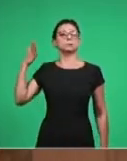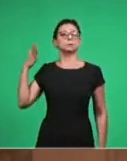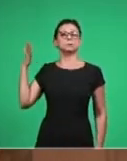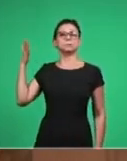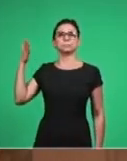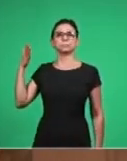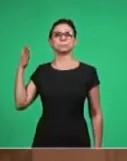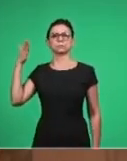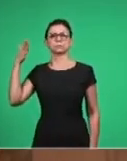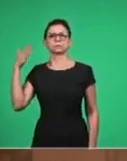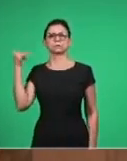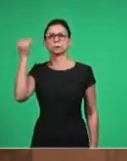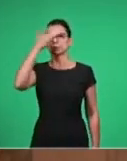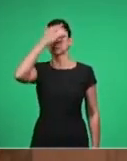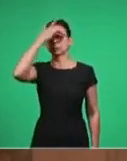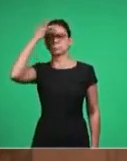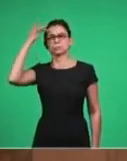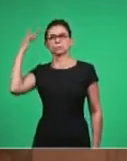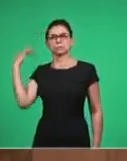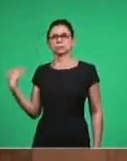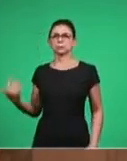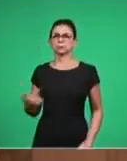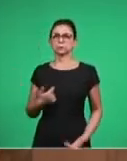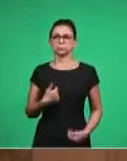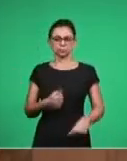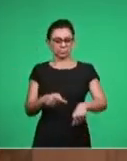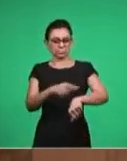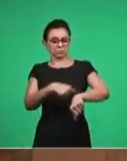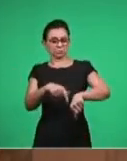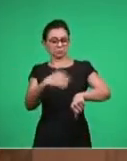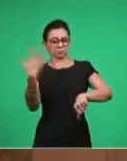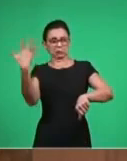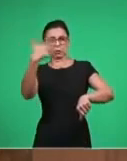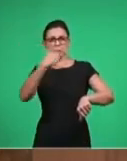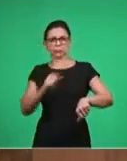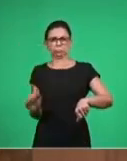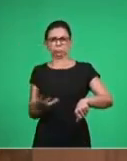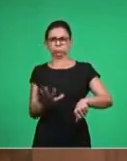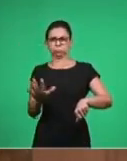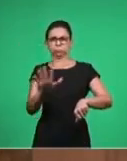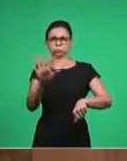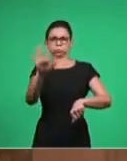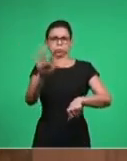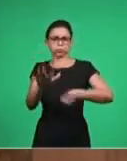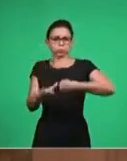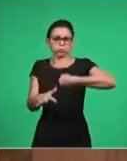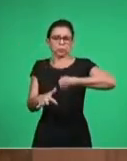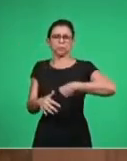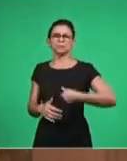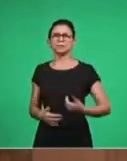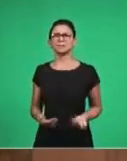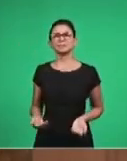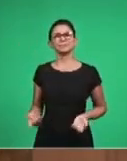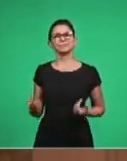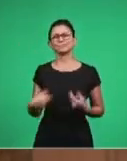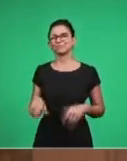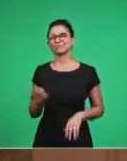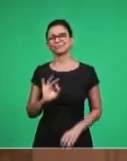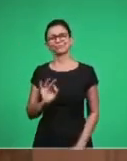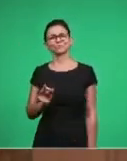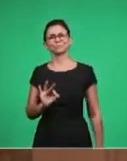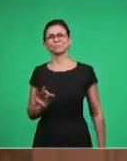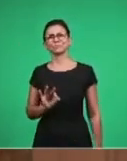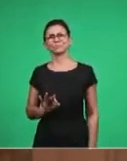punished or taken away from positions of leadership and have no place in the ministry of the